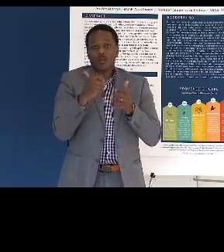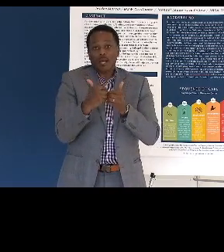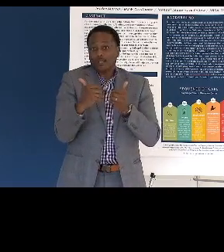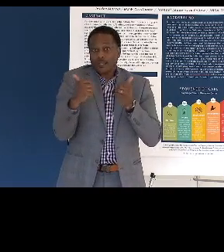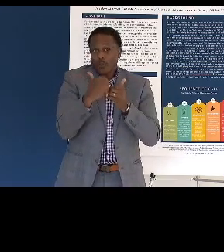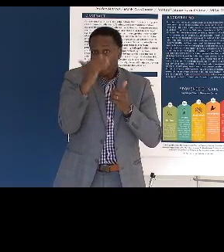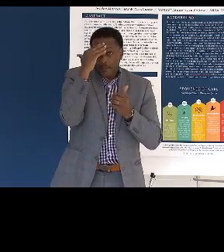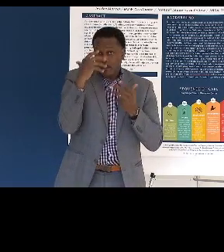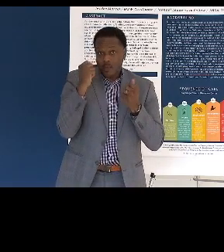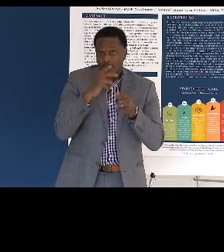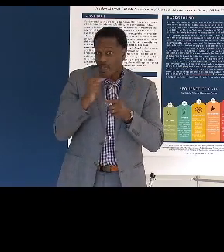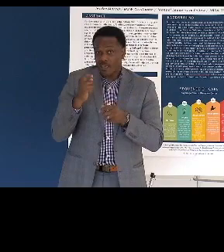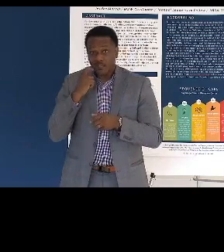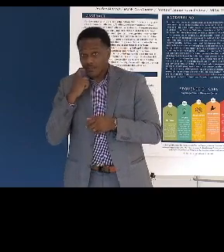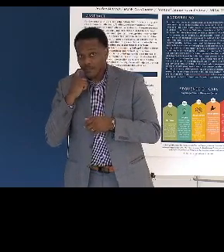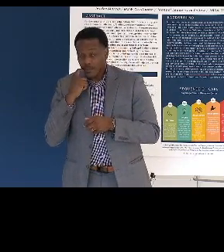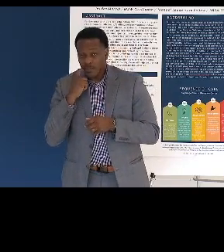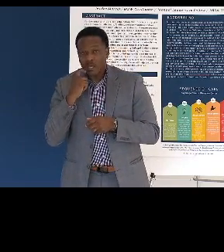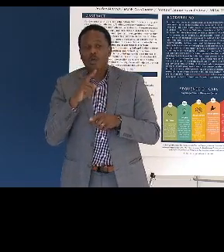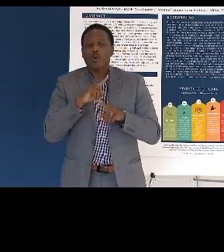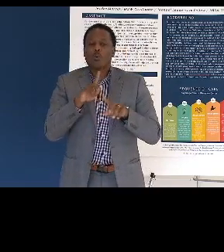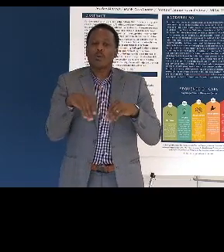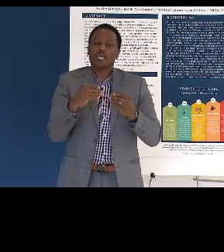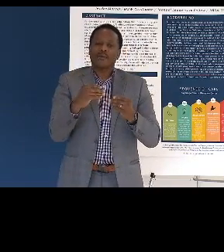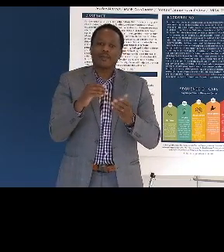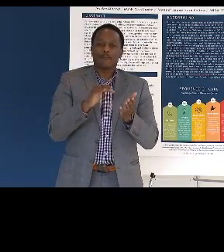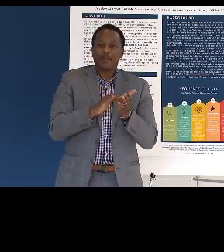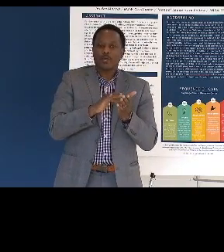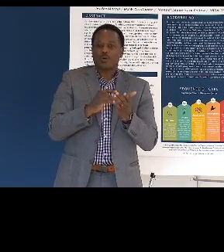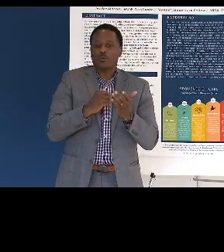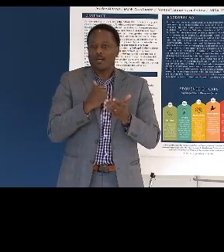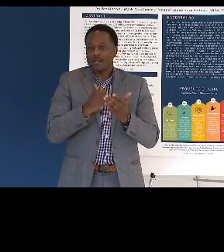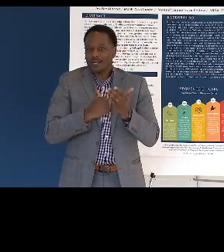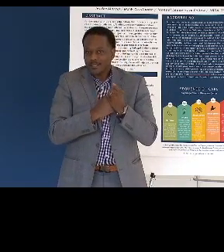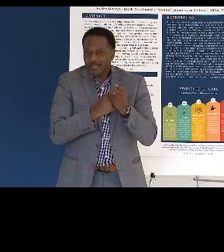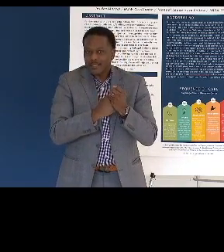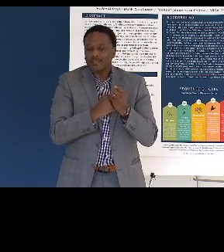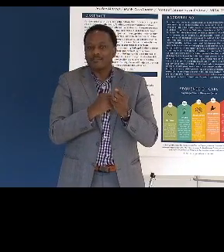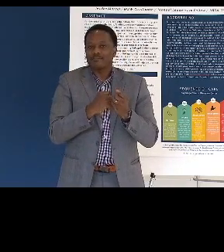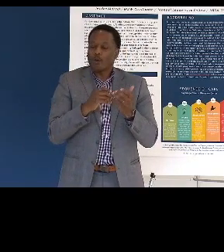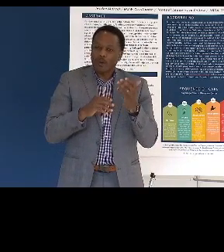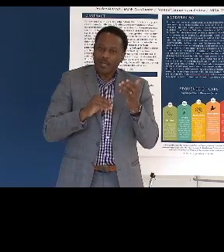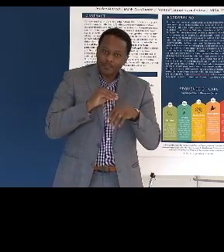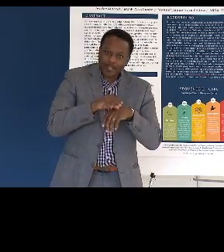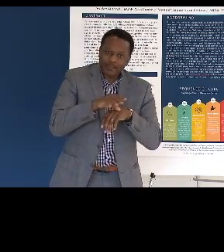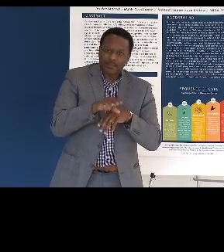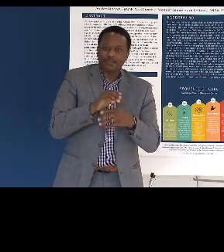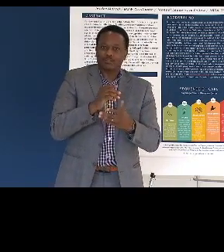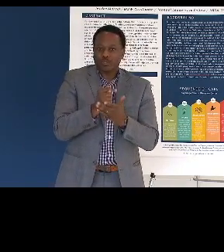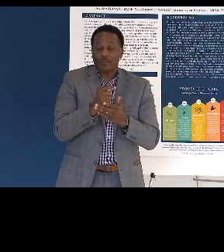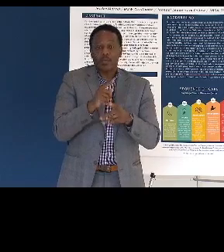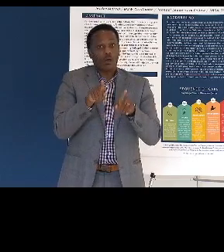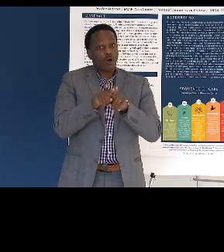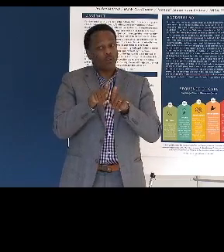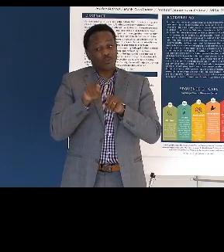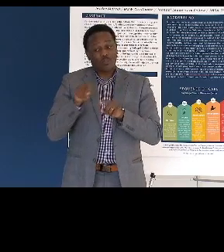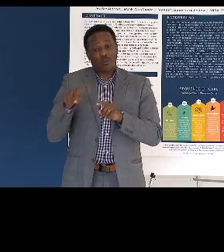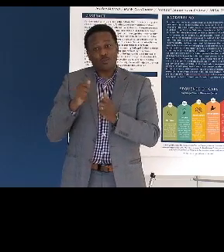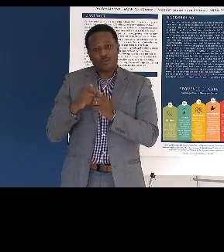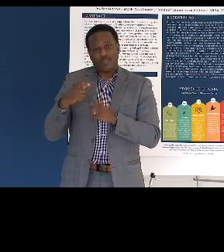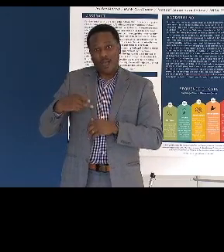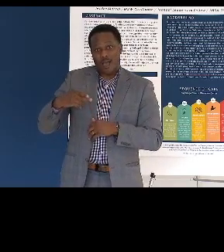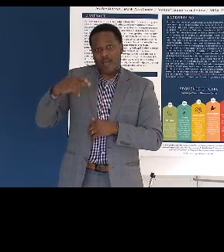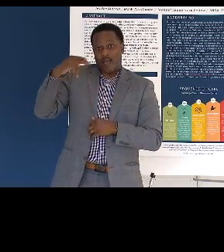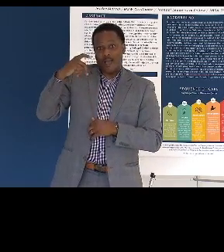we're also providing things like medication-assisted treatment, especially for things like high-risk opiate users.